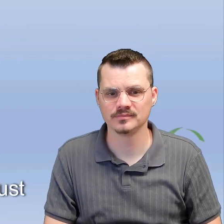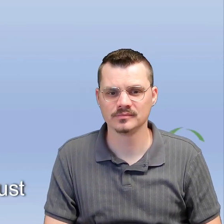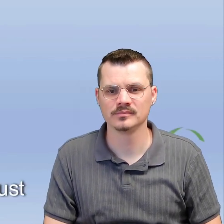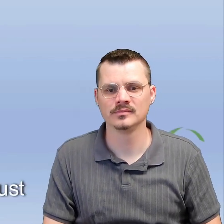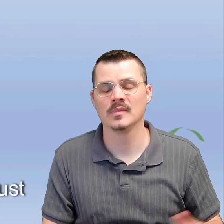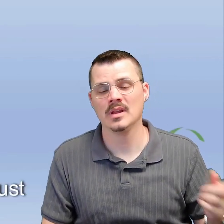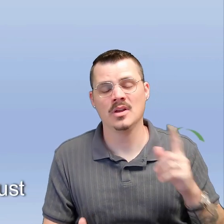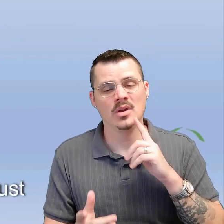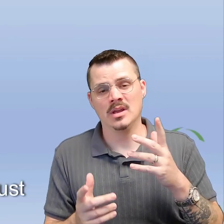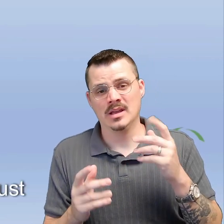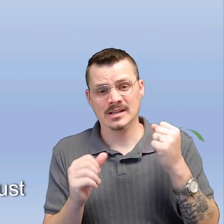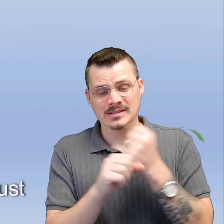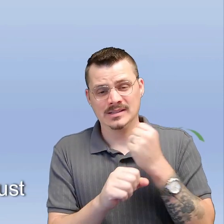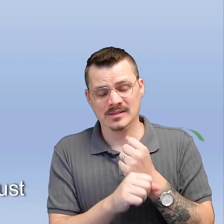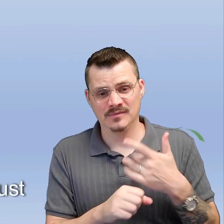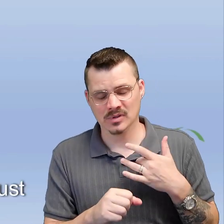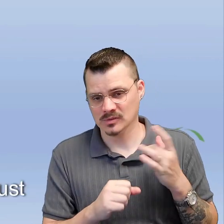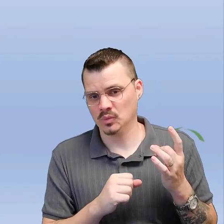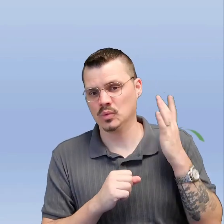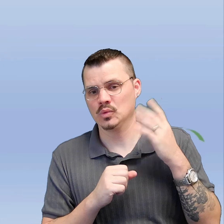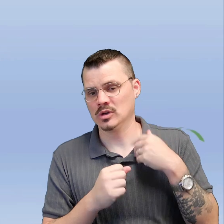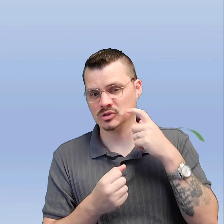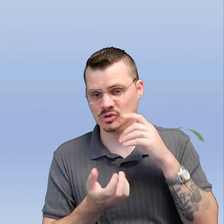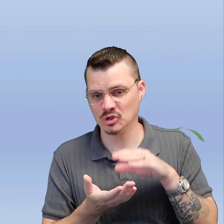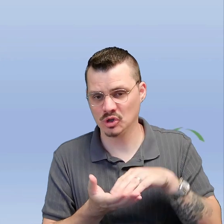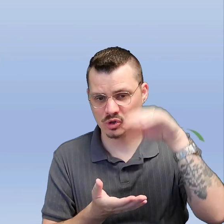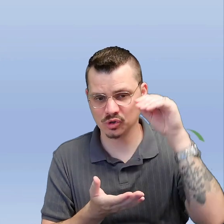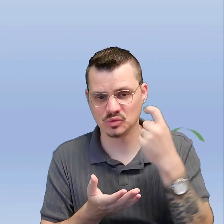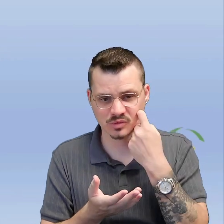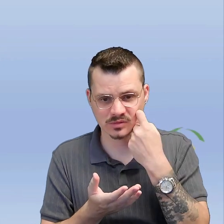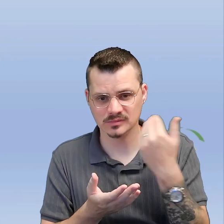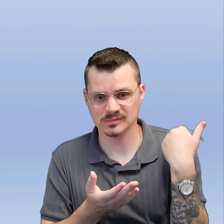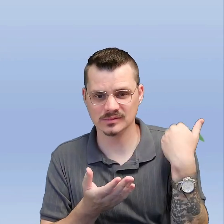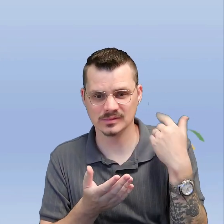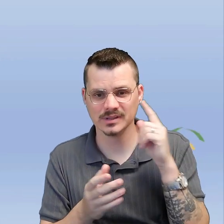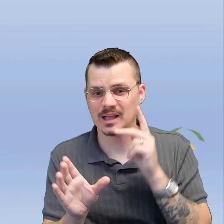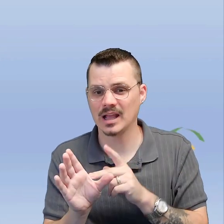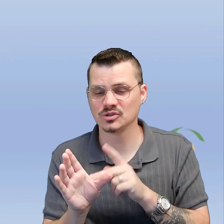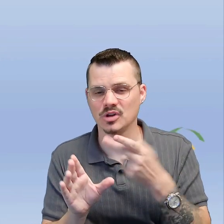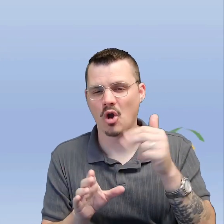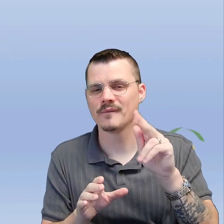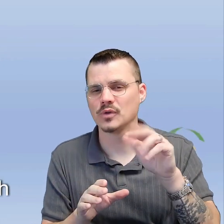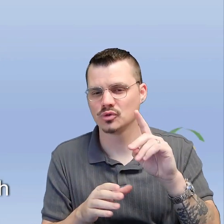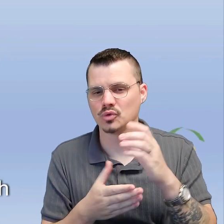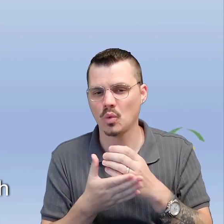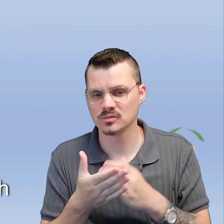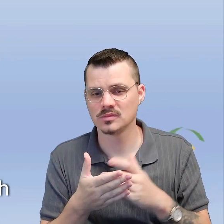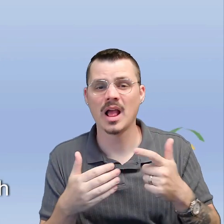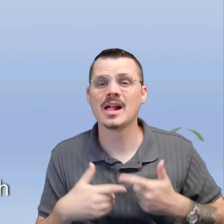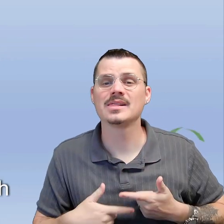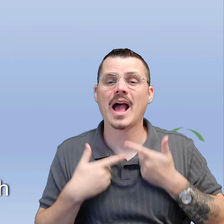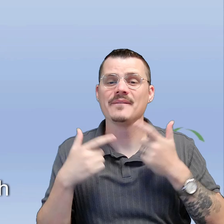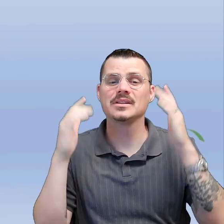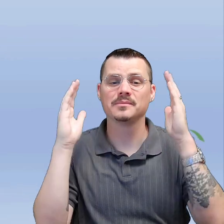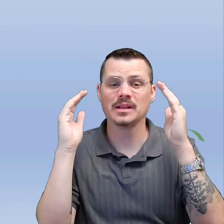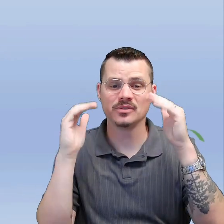This was a horrifying statistic that I just learned in my most recent Harvard psychiatry course. The life expectancy